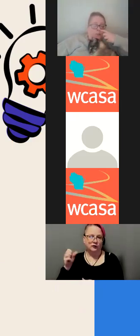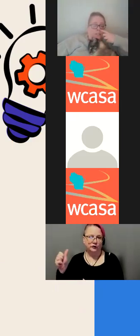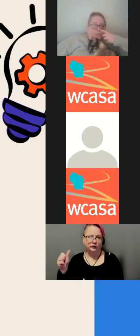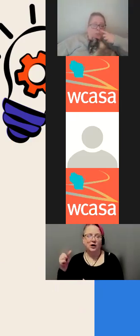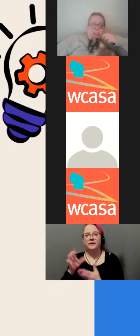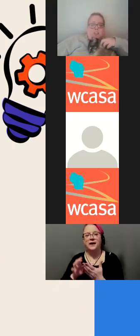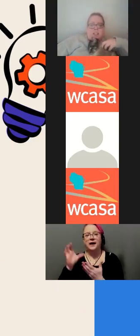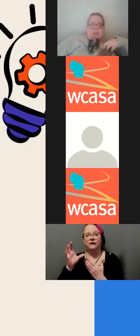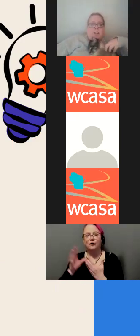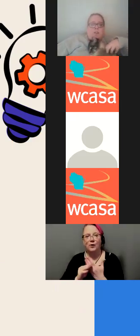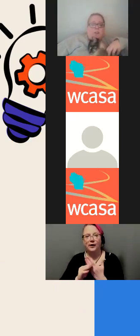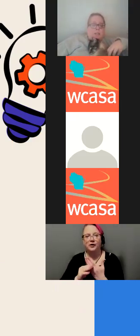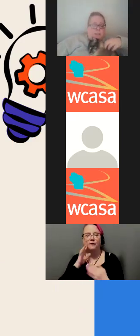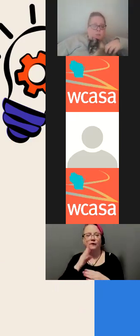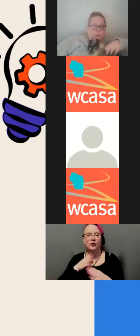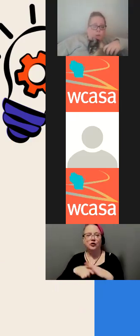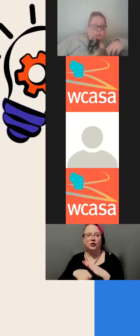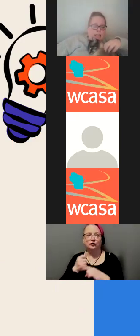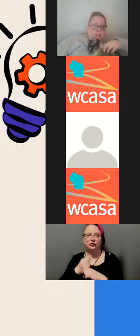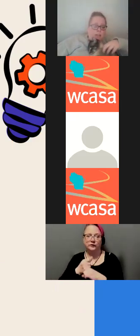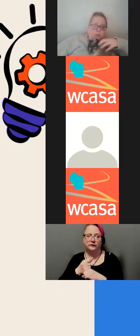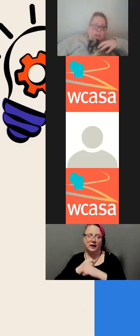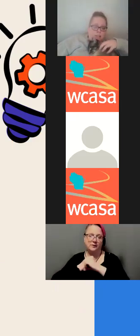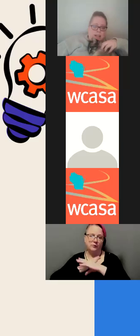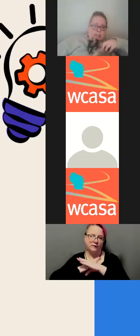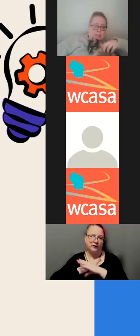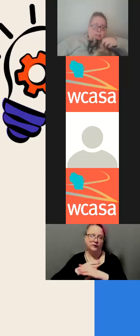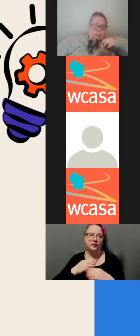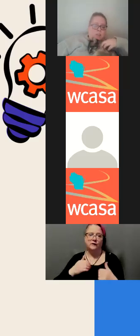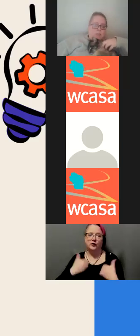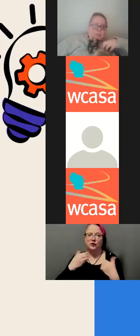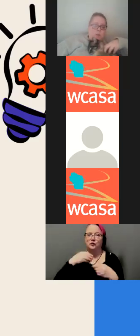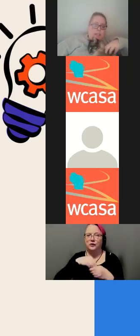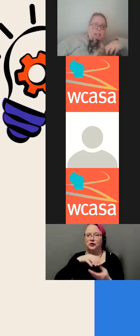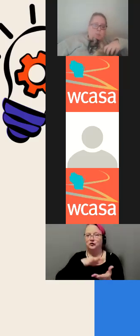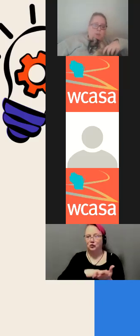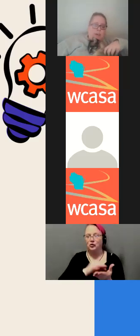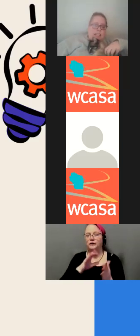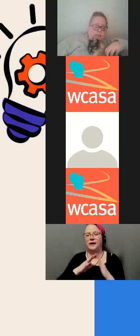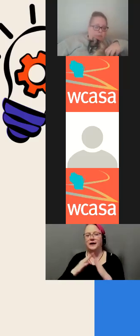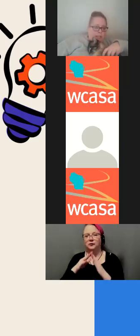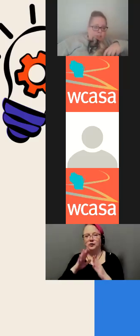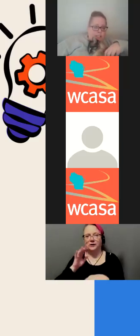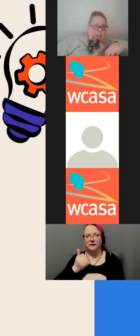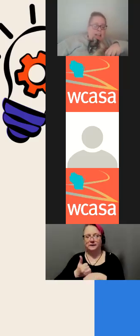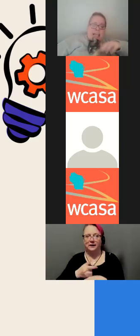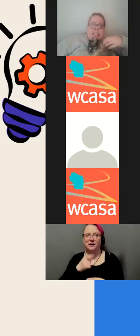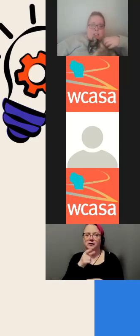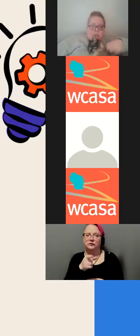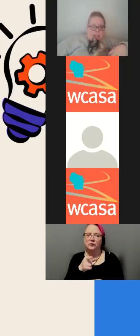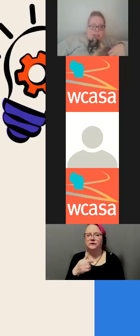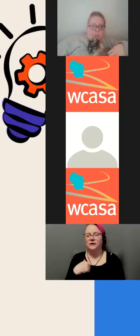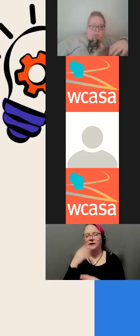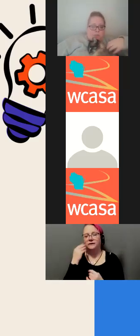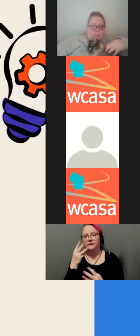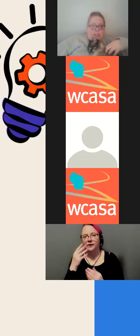for suicide prevention for youth in schools and community settings. So this toolkit provides information and